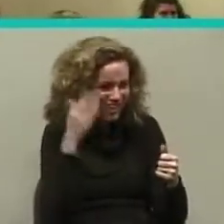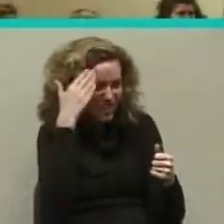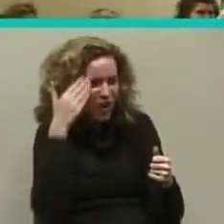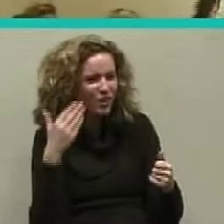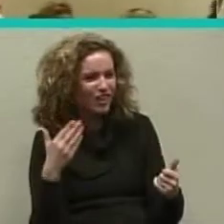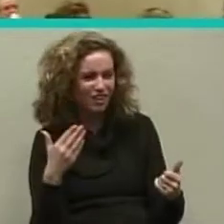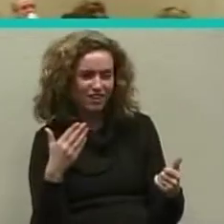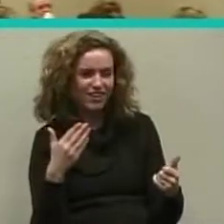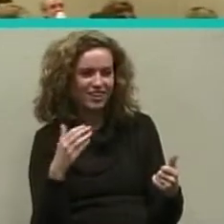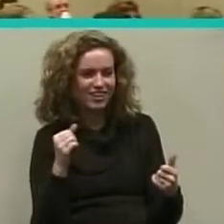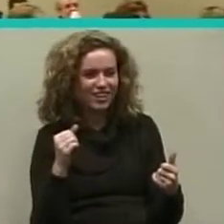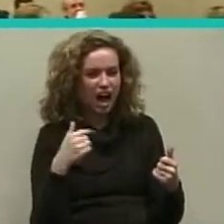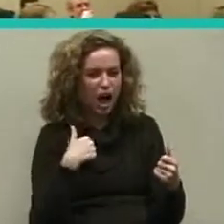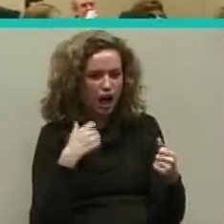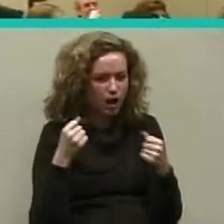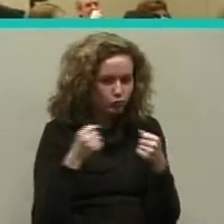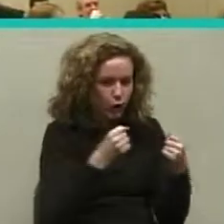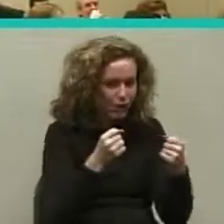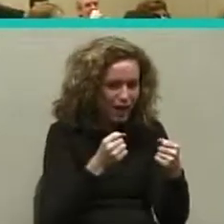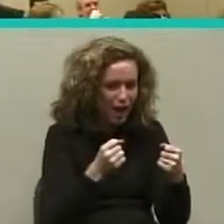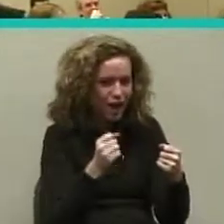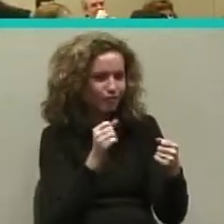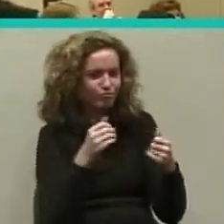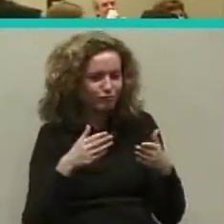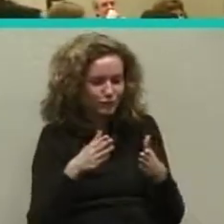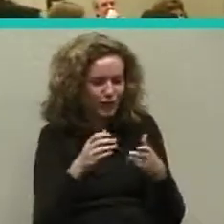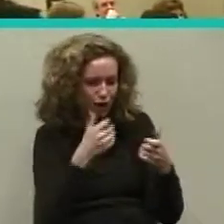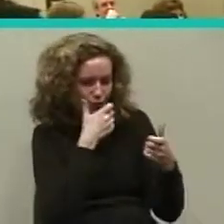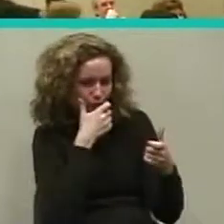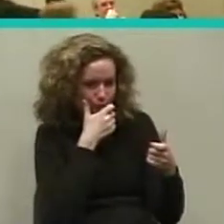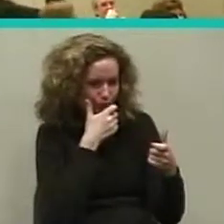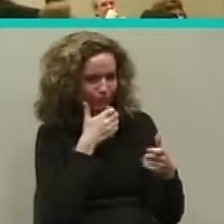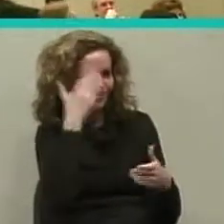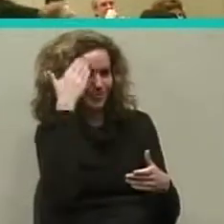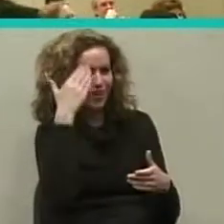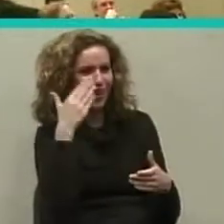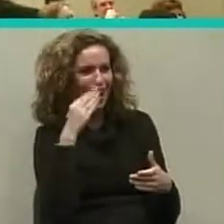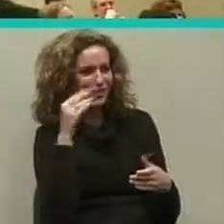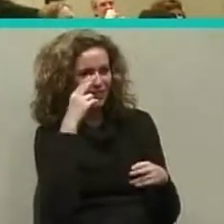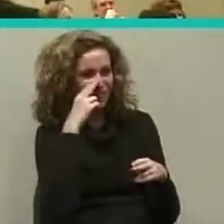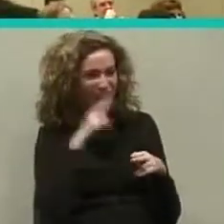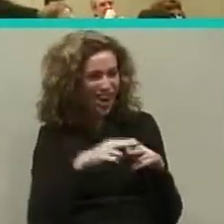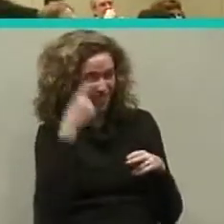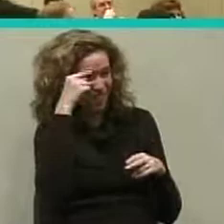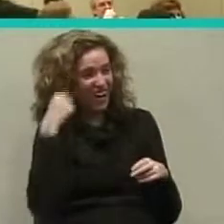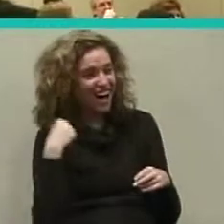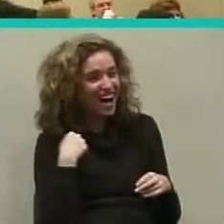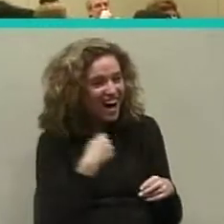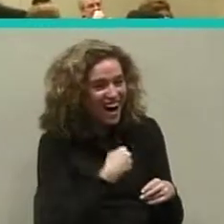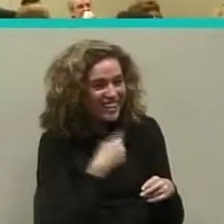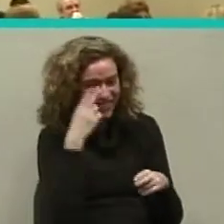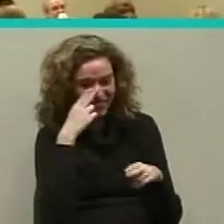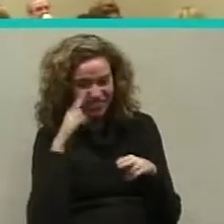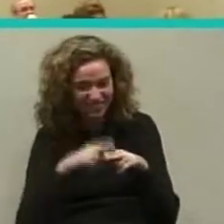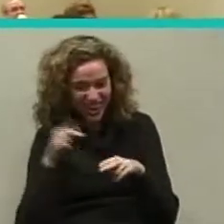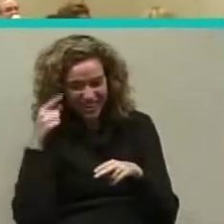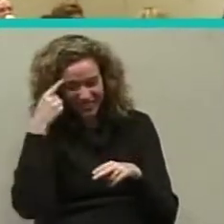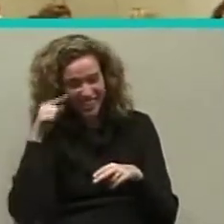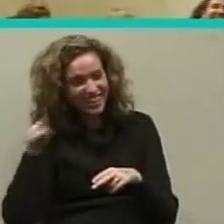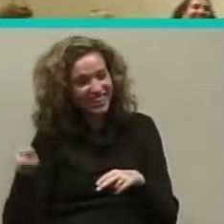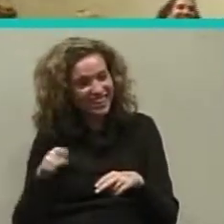would go, going down Main Street, all right, don't say anything. And it was fun for us. It was fun for the kids. When we'd find them, we'd bring them